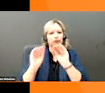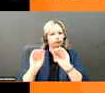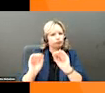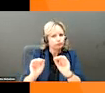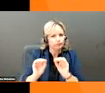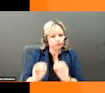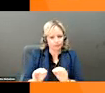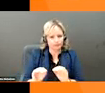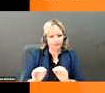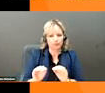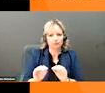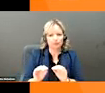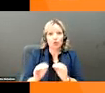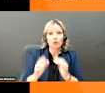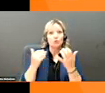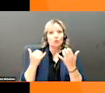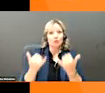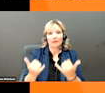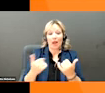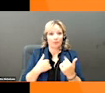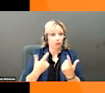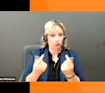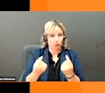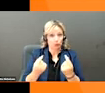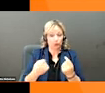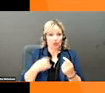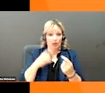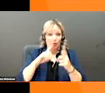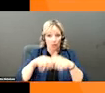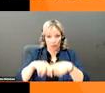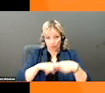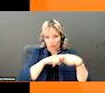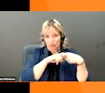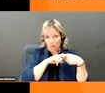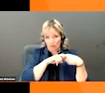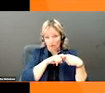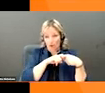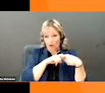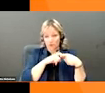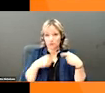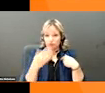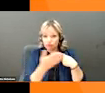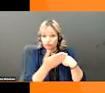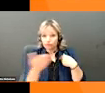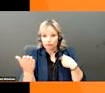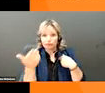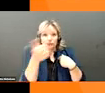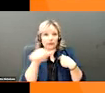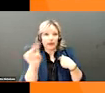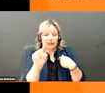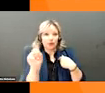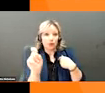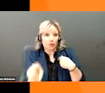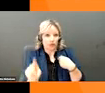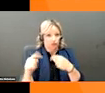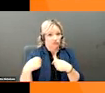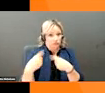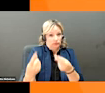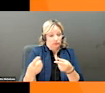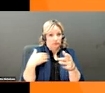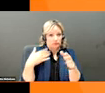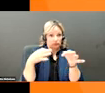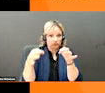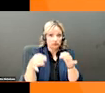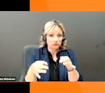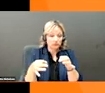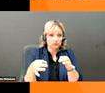I'm going to just pause here. Does anyone have any questions or want to jump